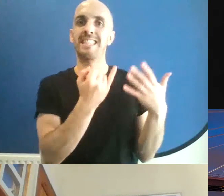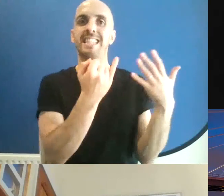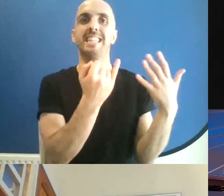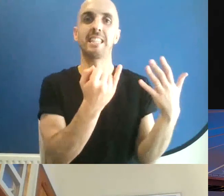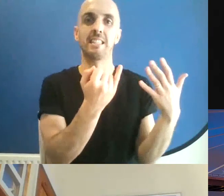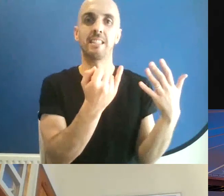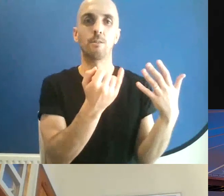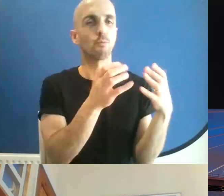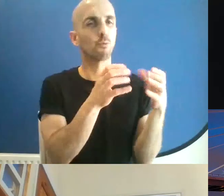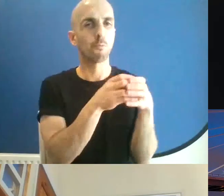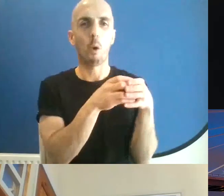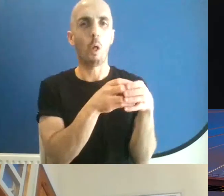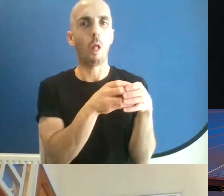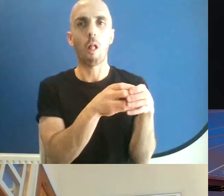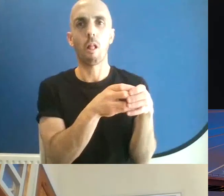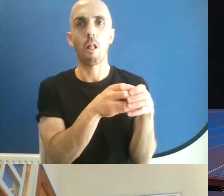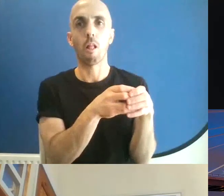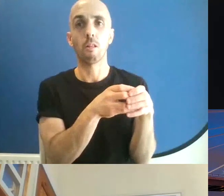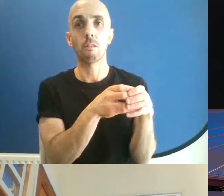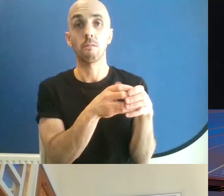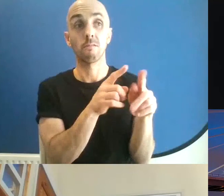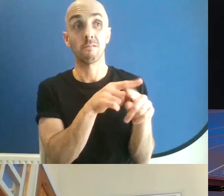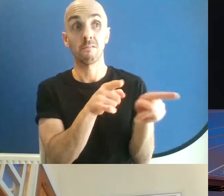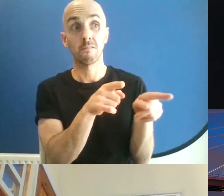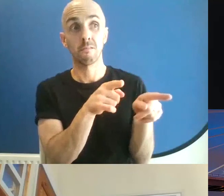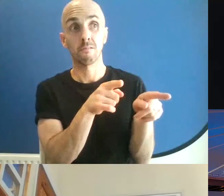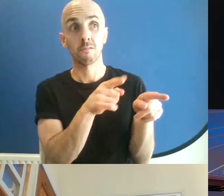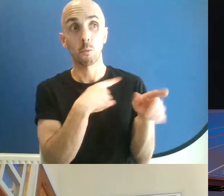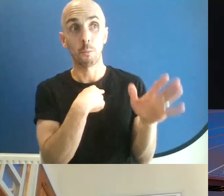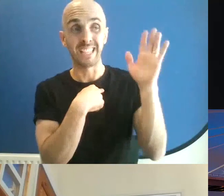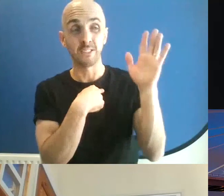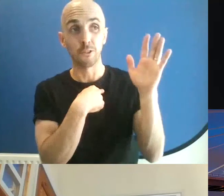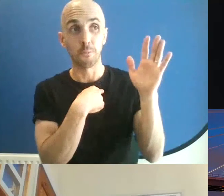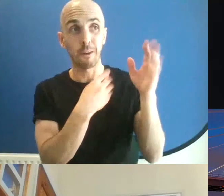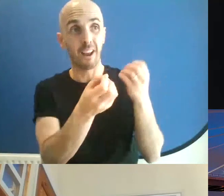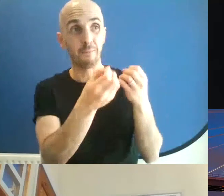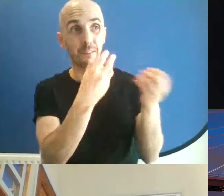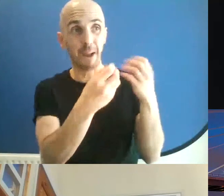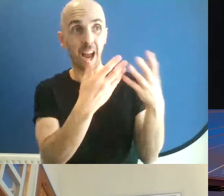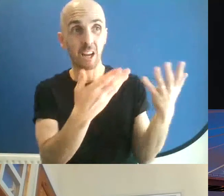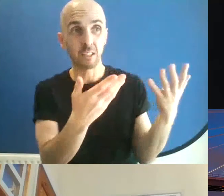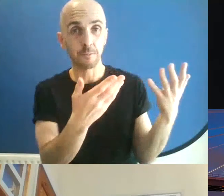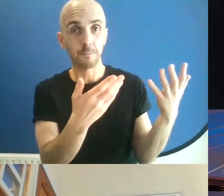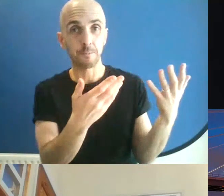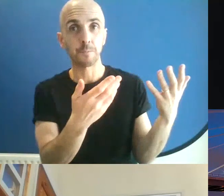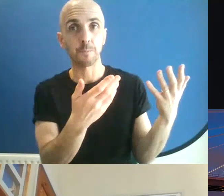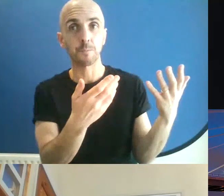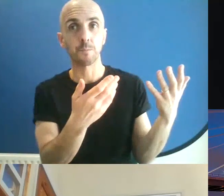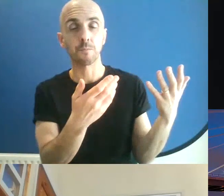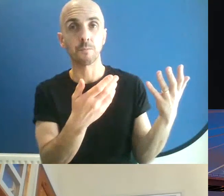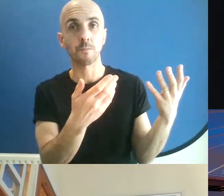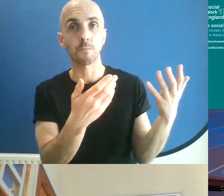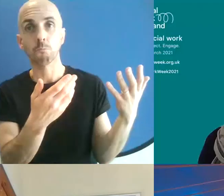room, the group wants to step forward, now's your chance, just before we go into the exit